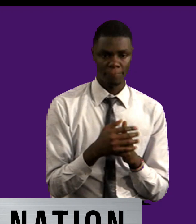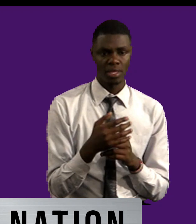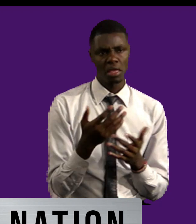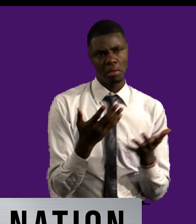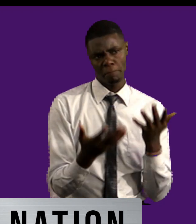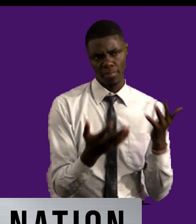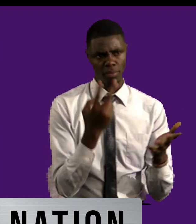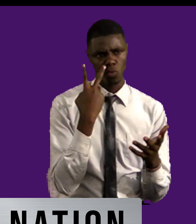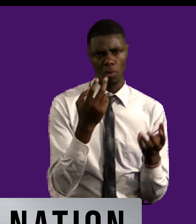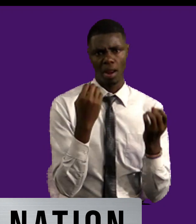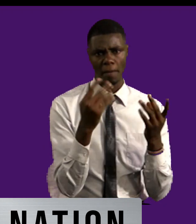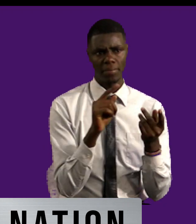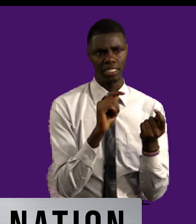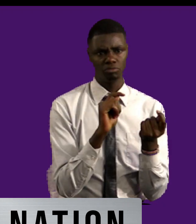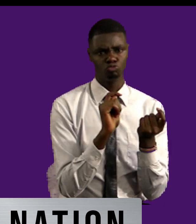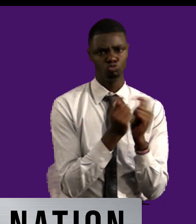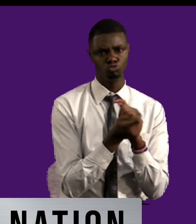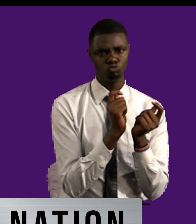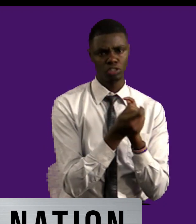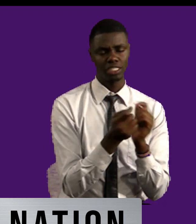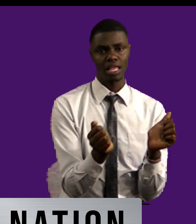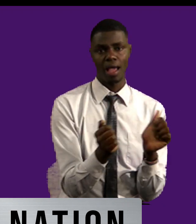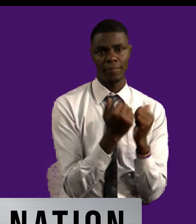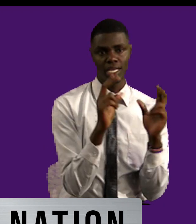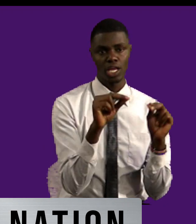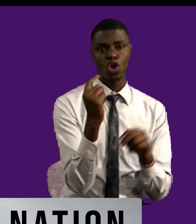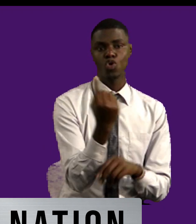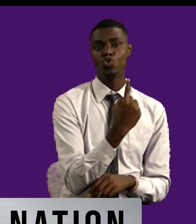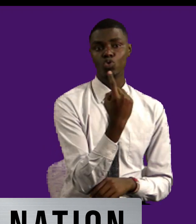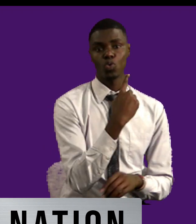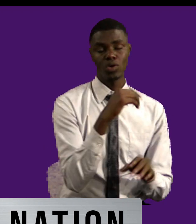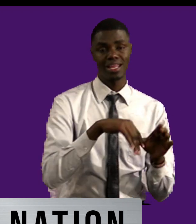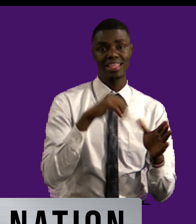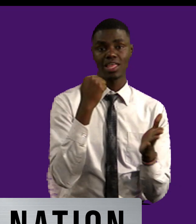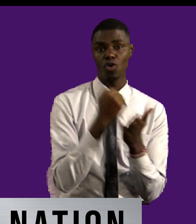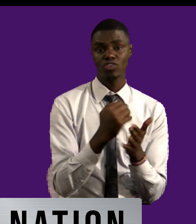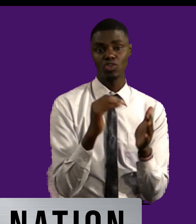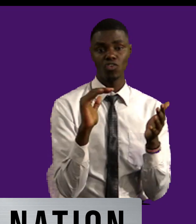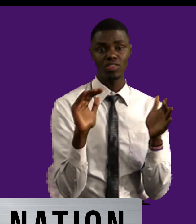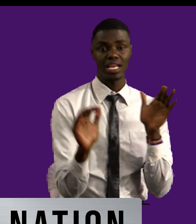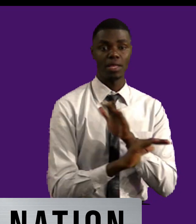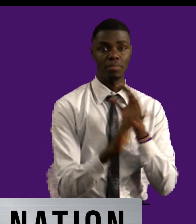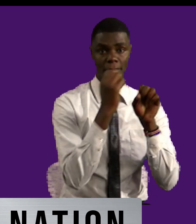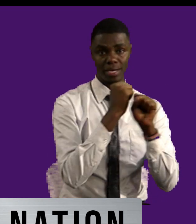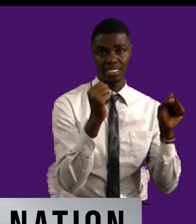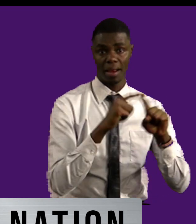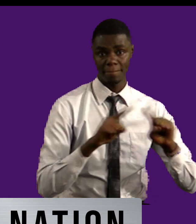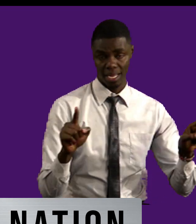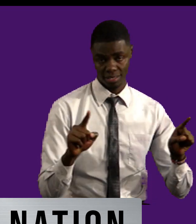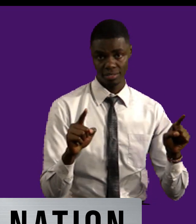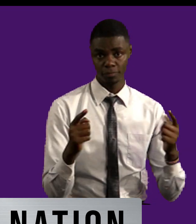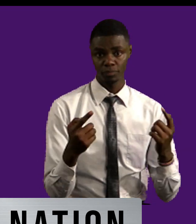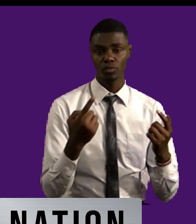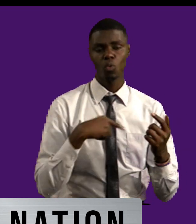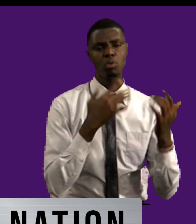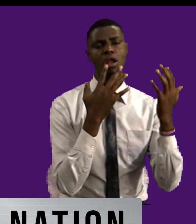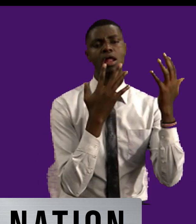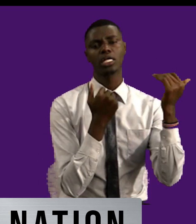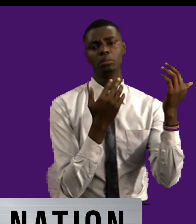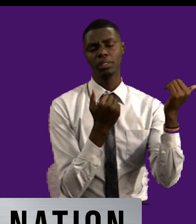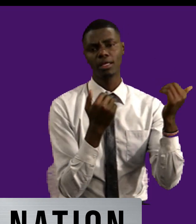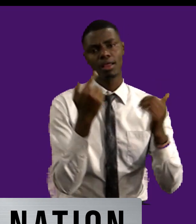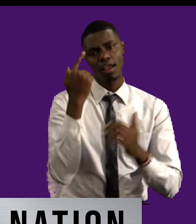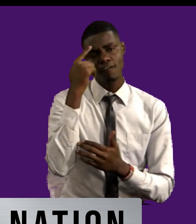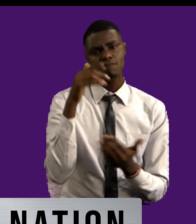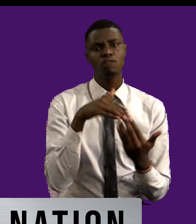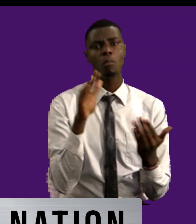see many changes happening, not only at the office of the deputy president. We are anticipating